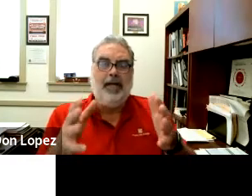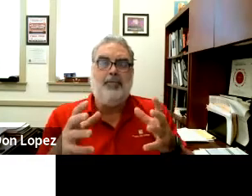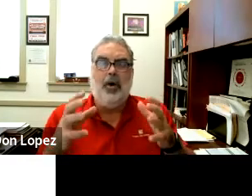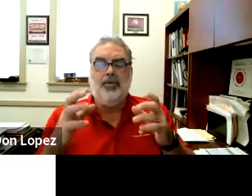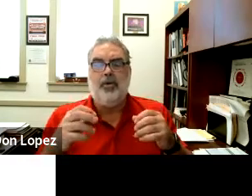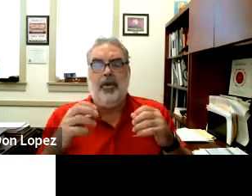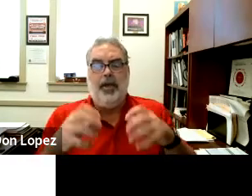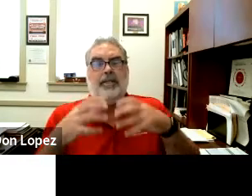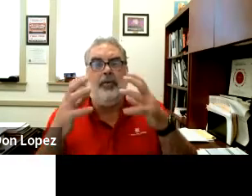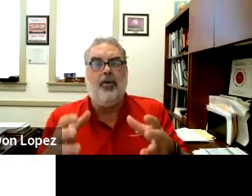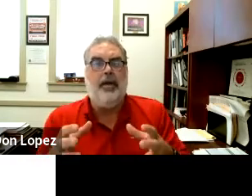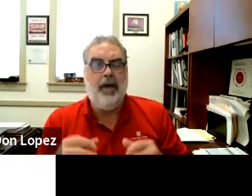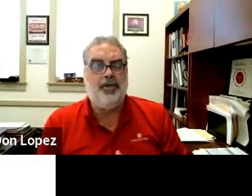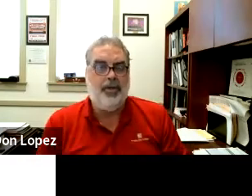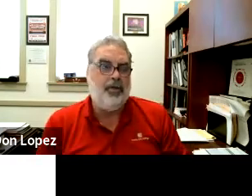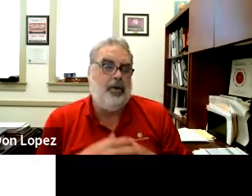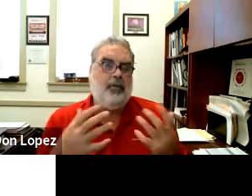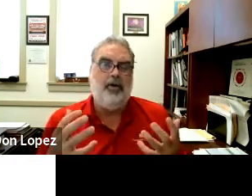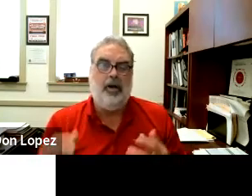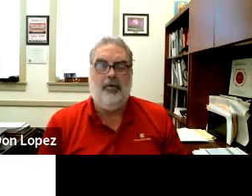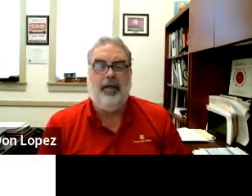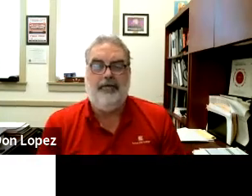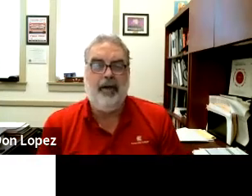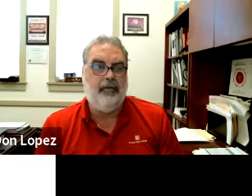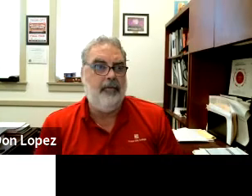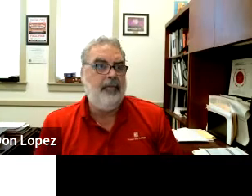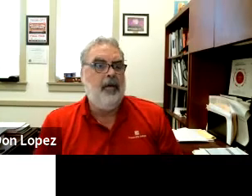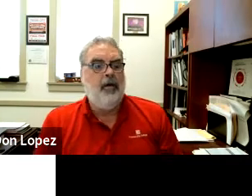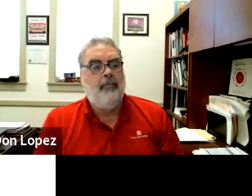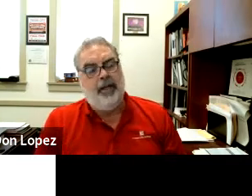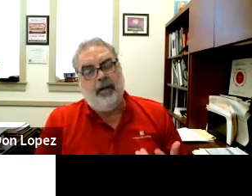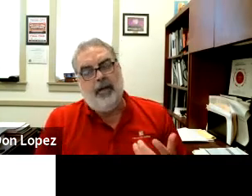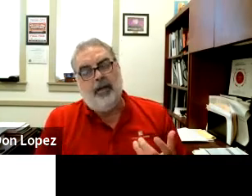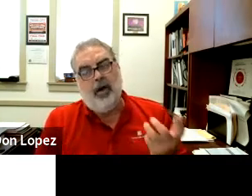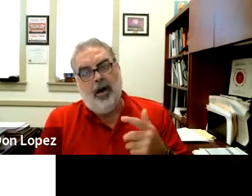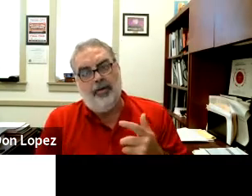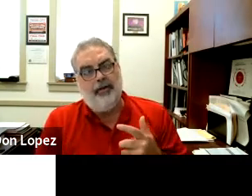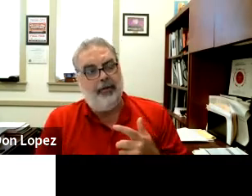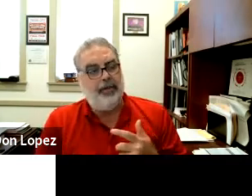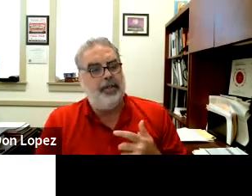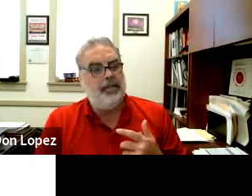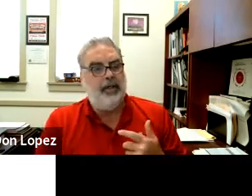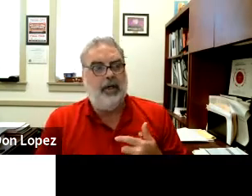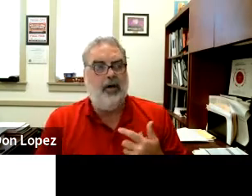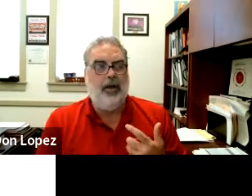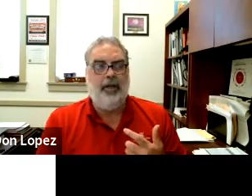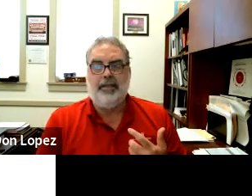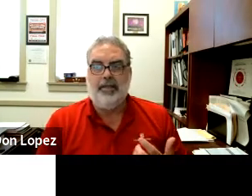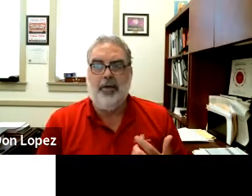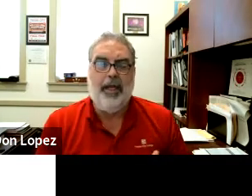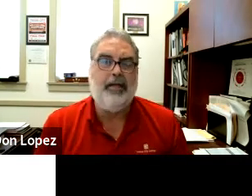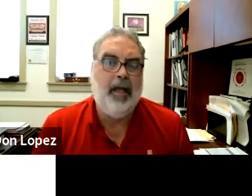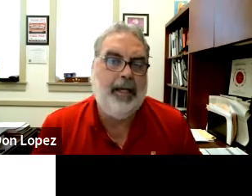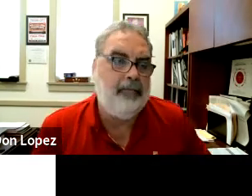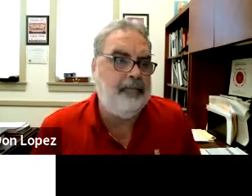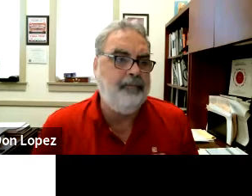the benchmarks or the things that we're going to measure to determine whether or not we're being effective. But there are other influences on this. And